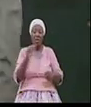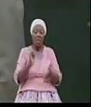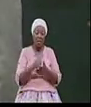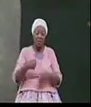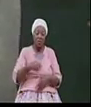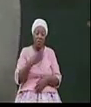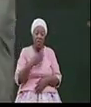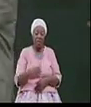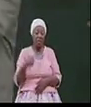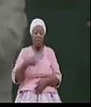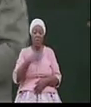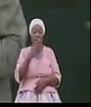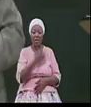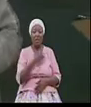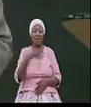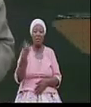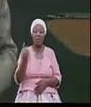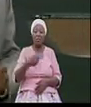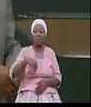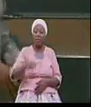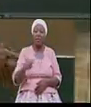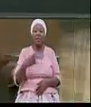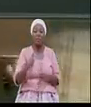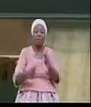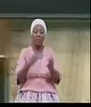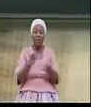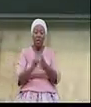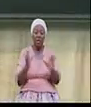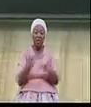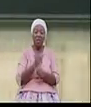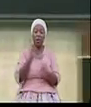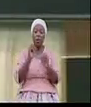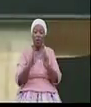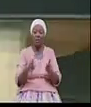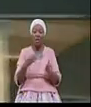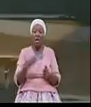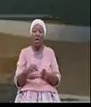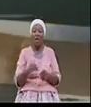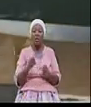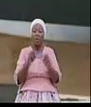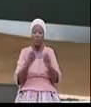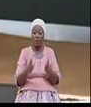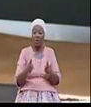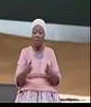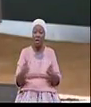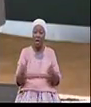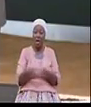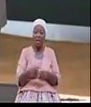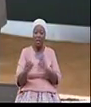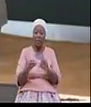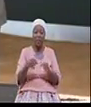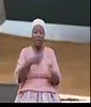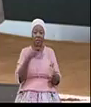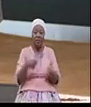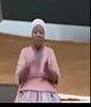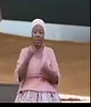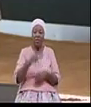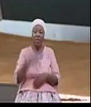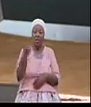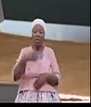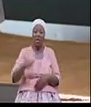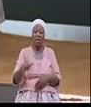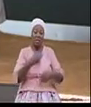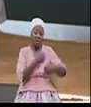We're there forever. There are people that take opportunities and privileges as this is eternal